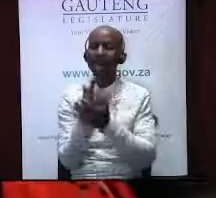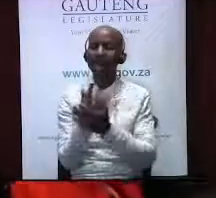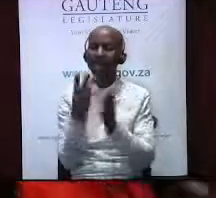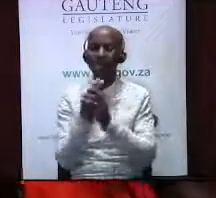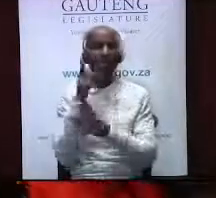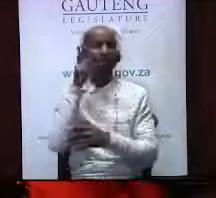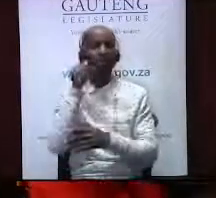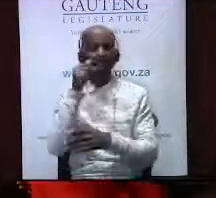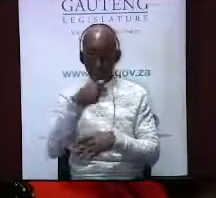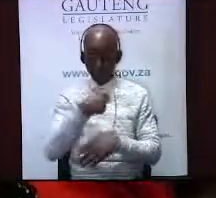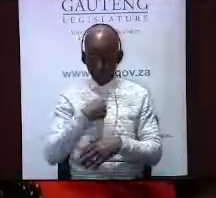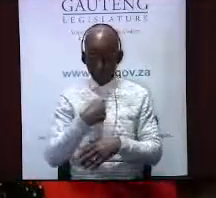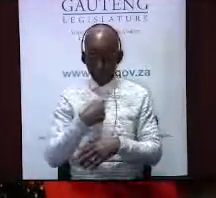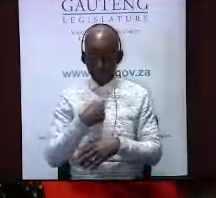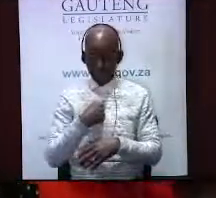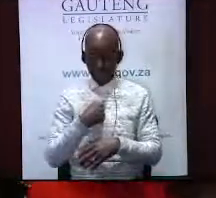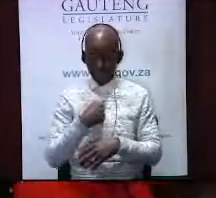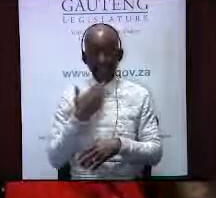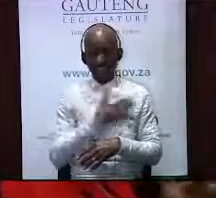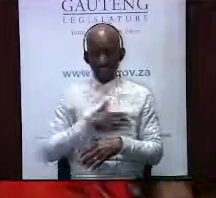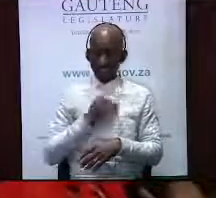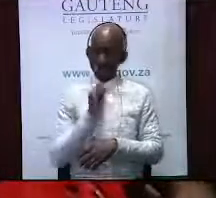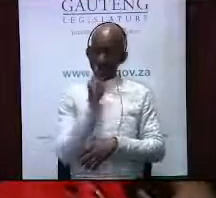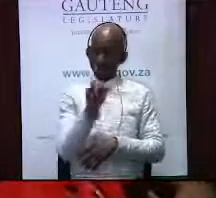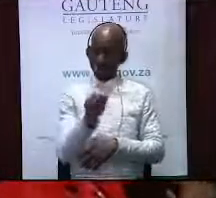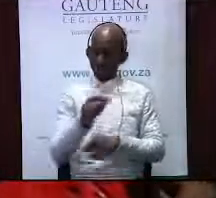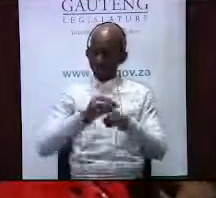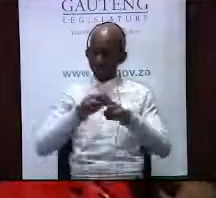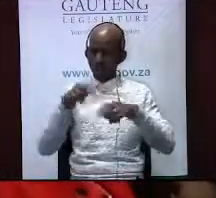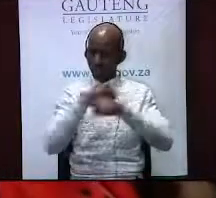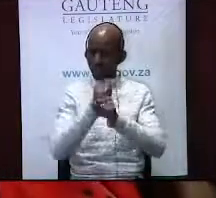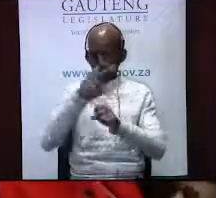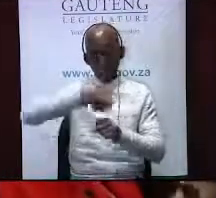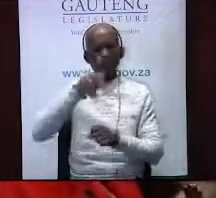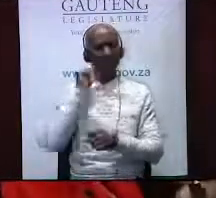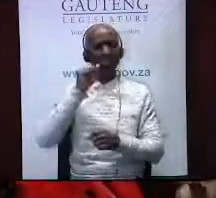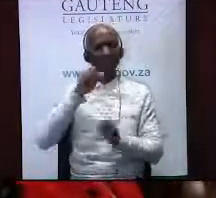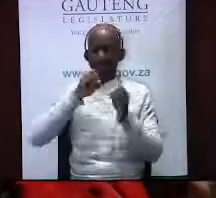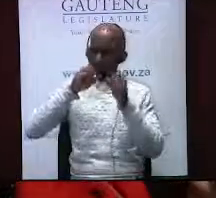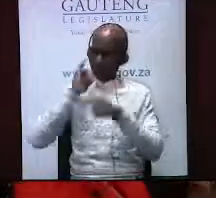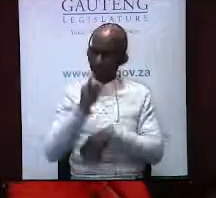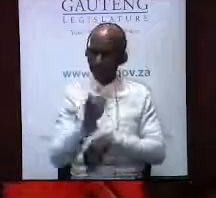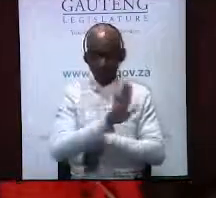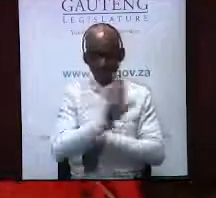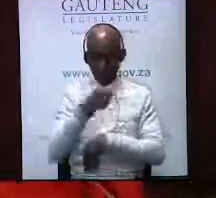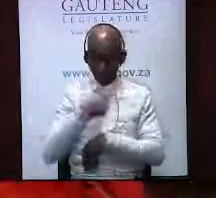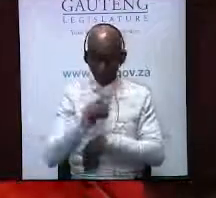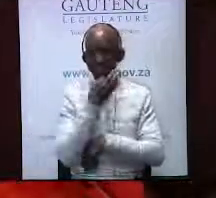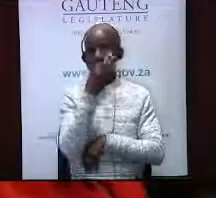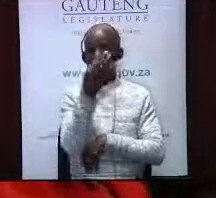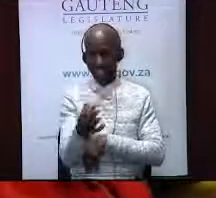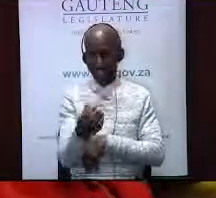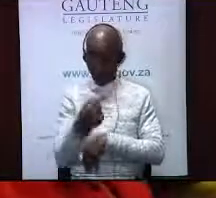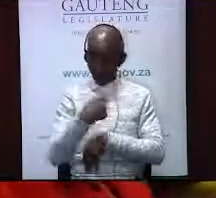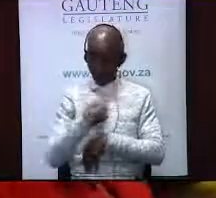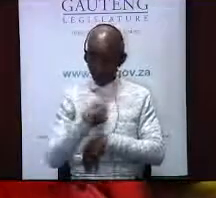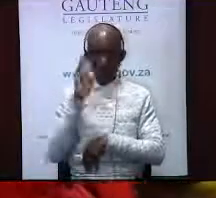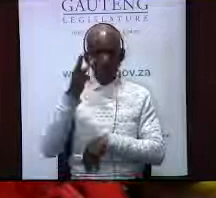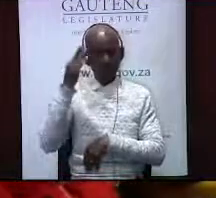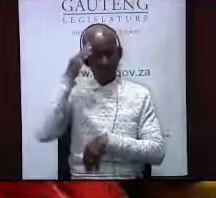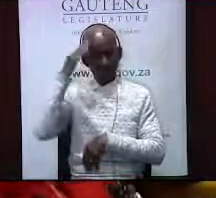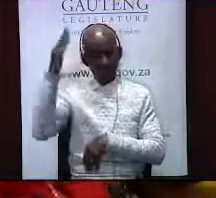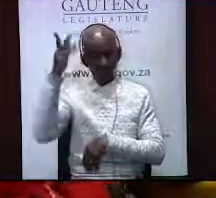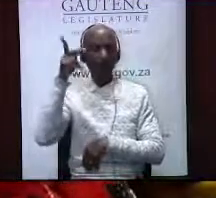man that I felt was useless, doesn't make all men useless. So I say that I would salute